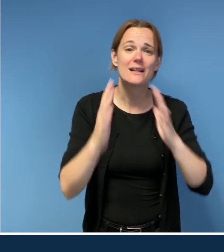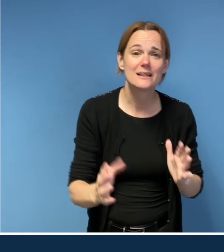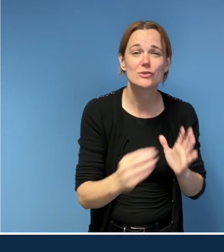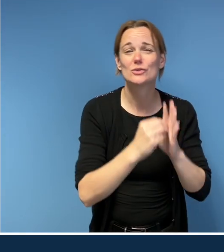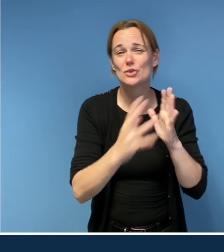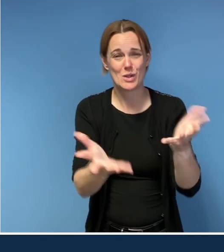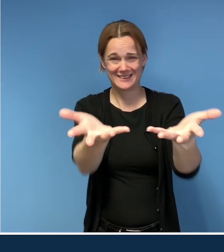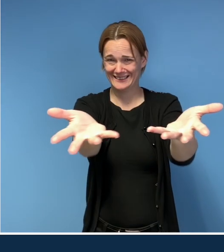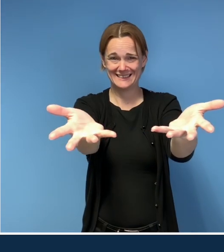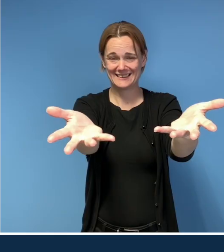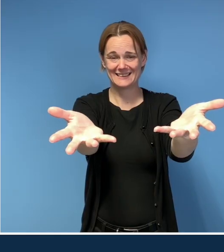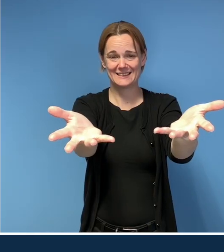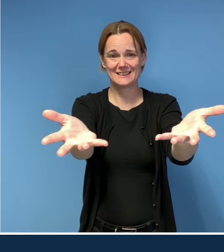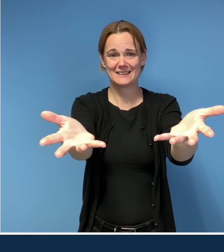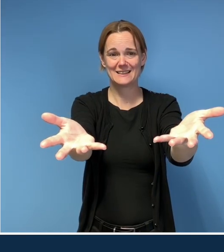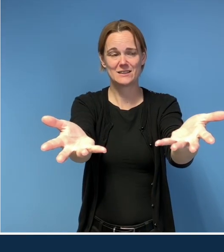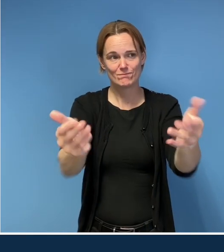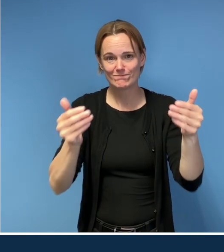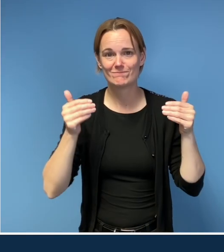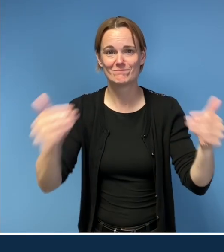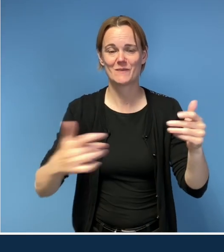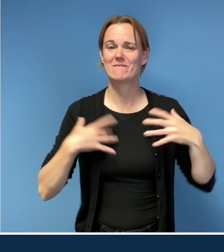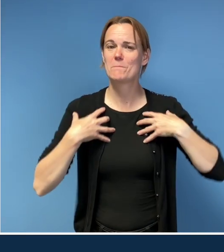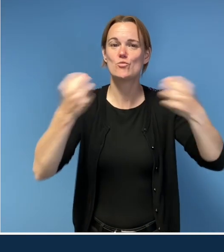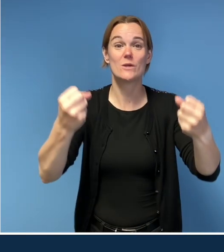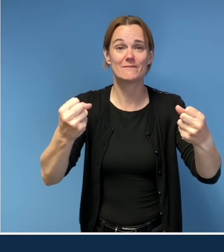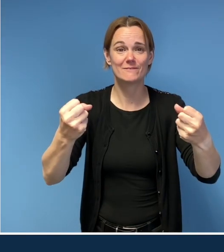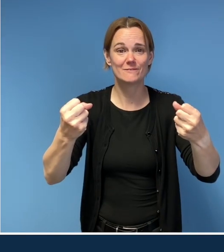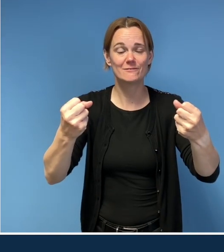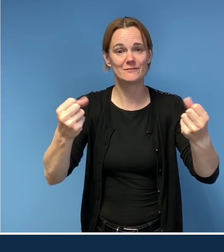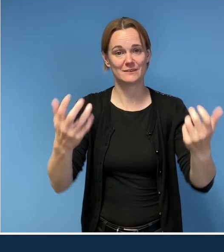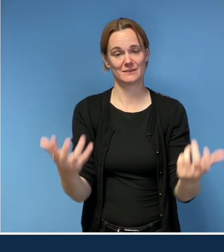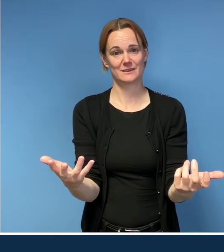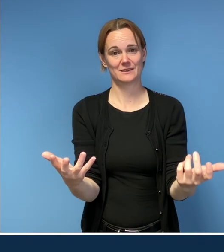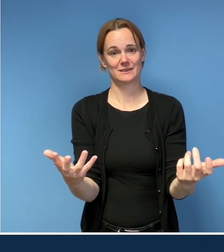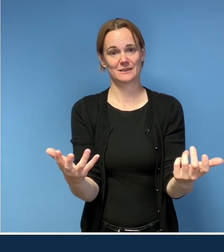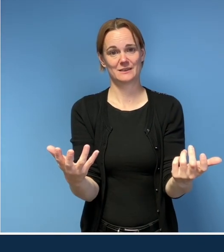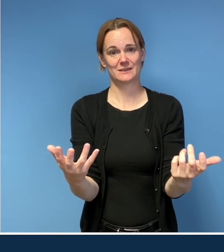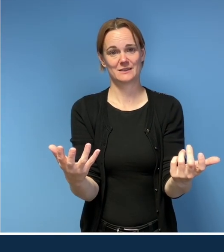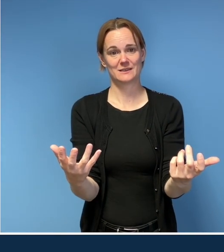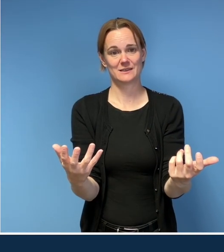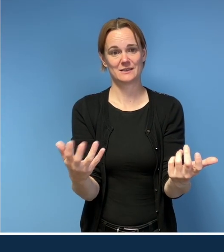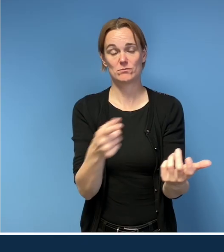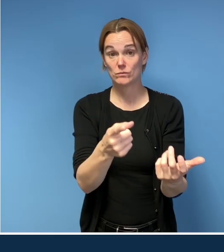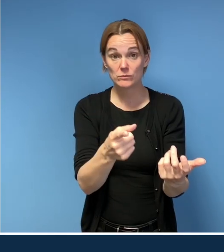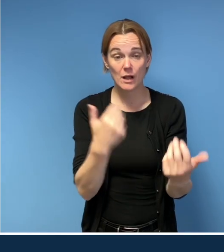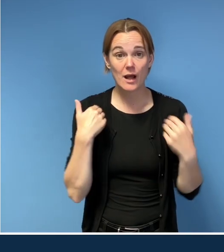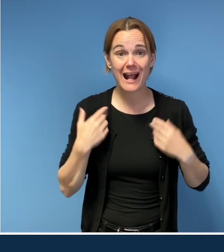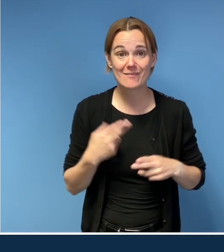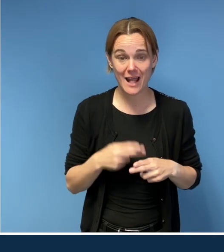students to be brave and courageous, to carry the names, Yes, the